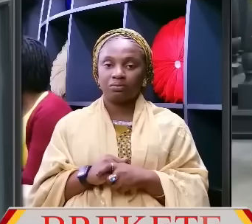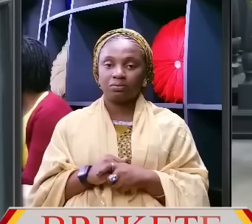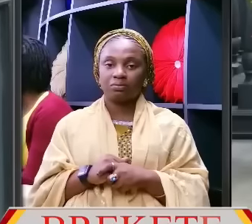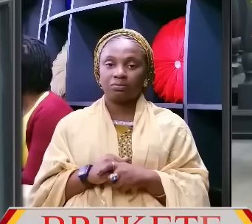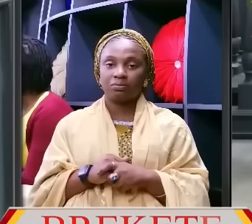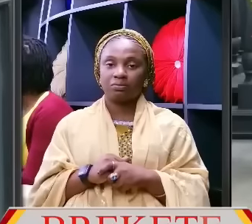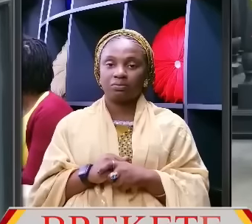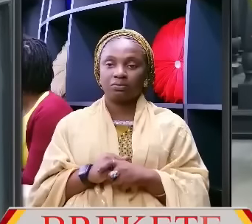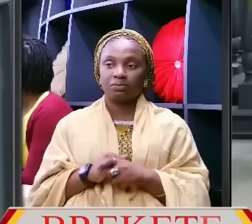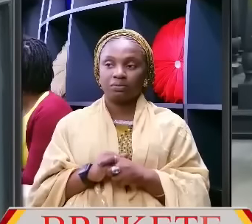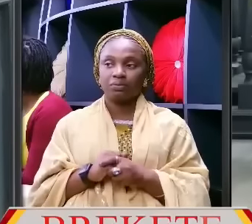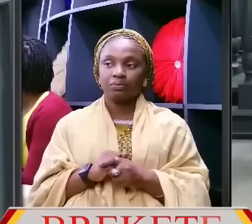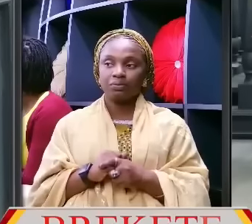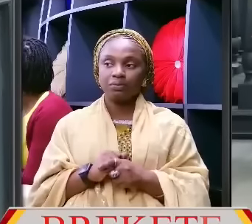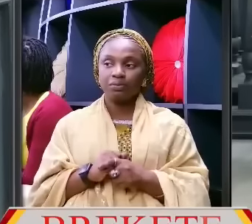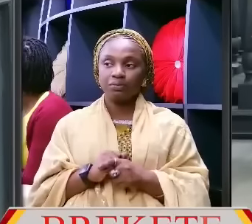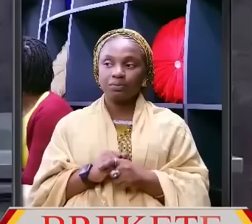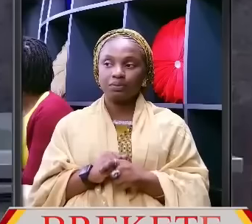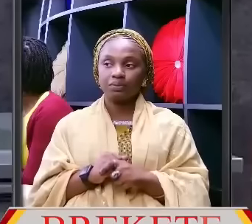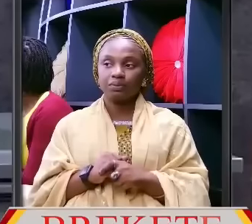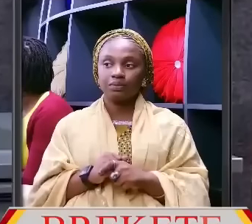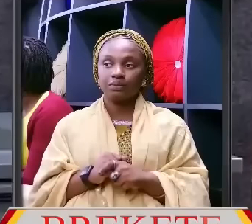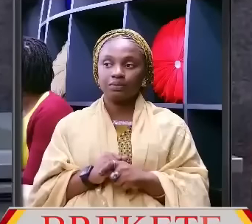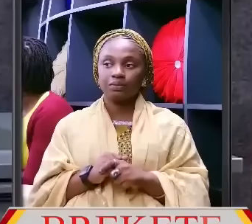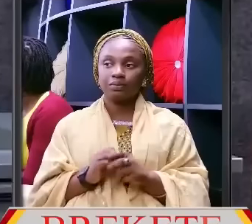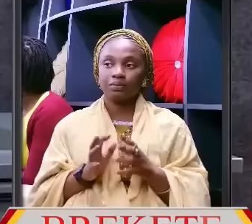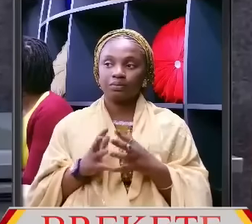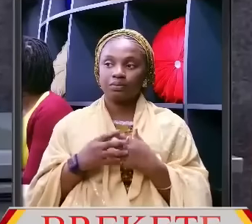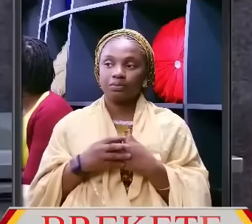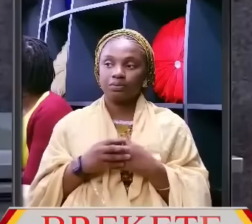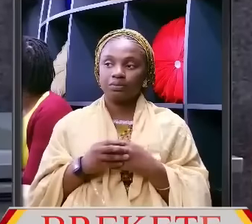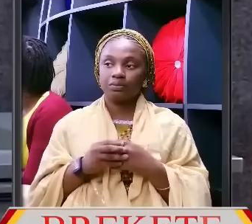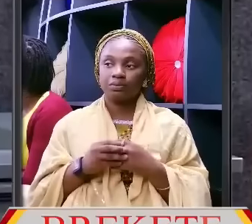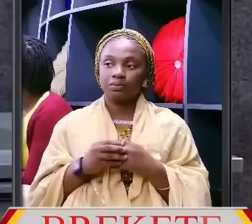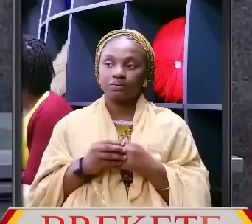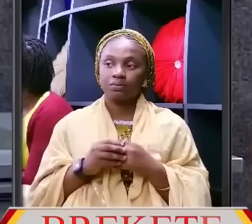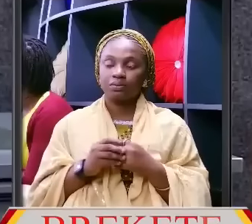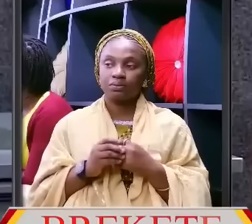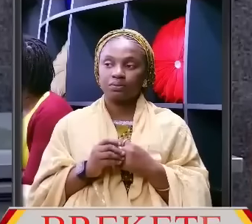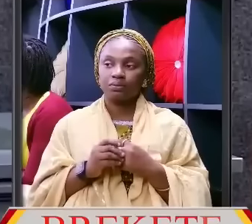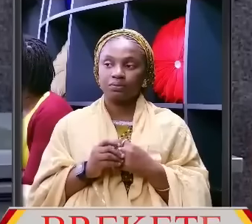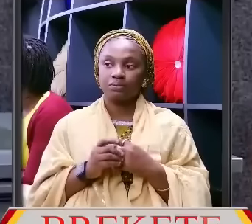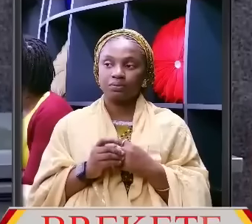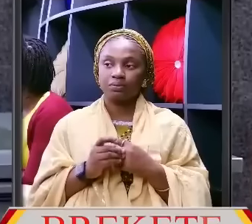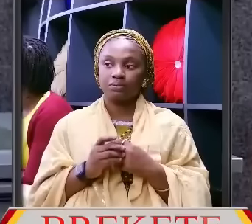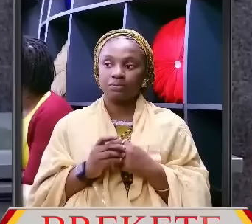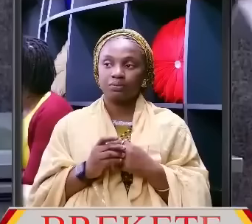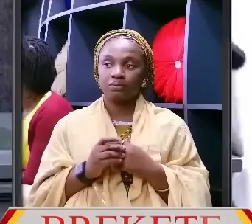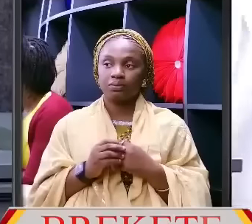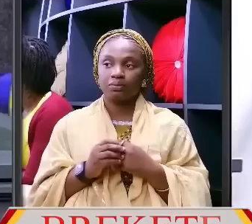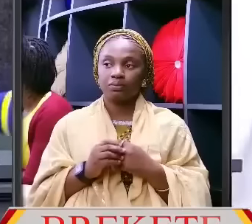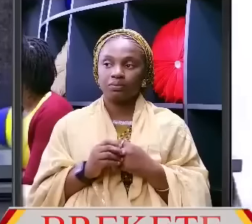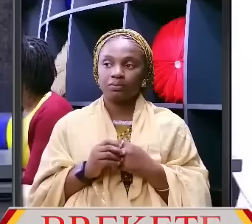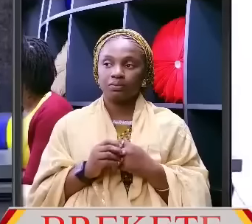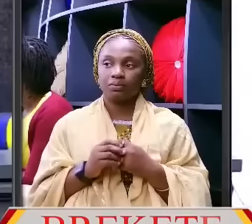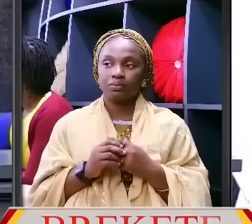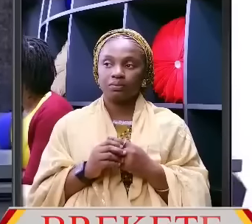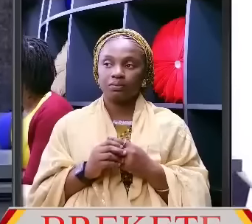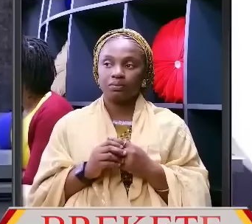When you do, I go keep him by the side. Anytime where your throat dry, I go, you don't do, sir. Thank you.